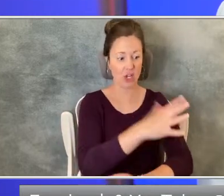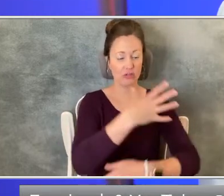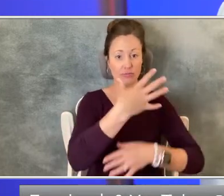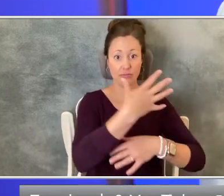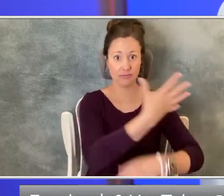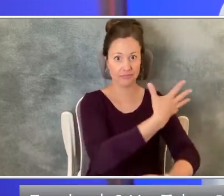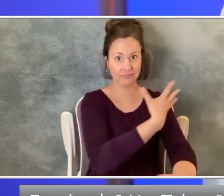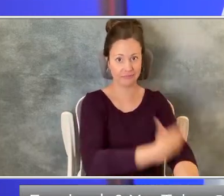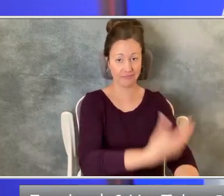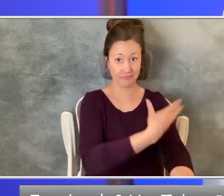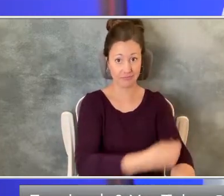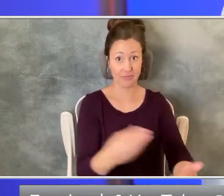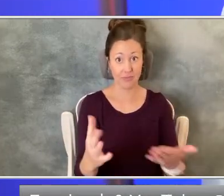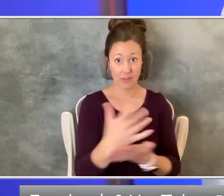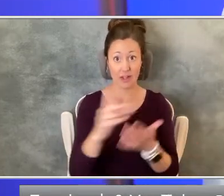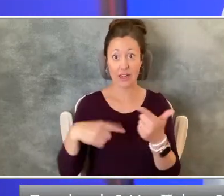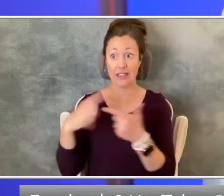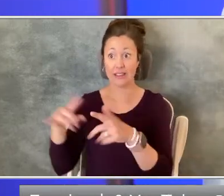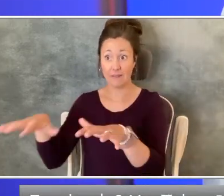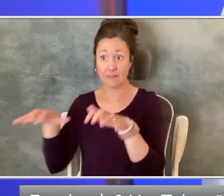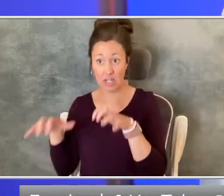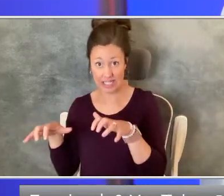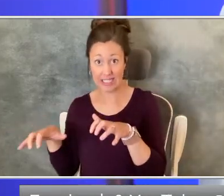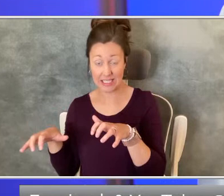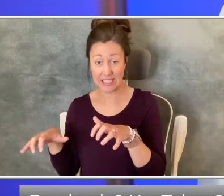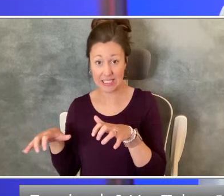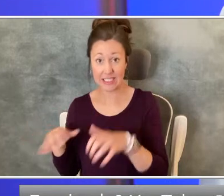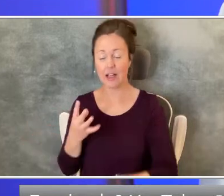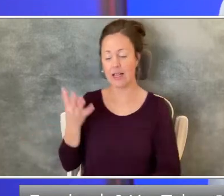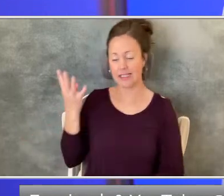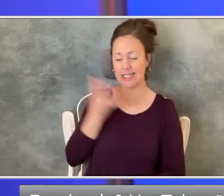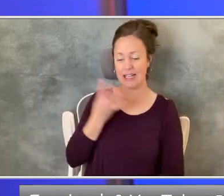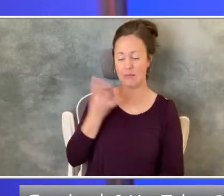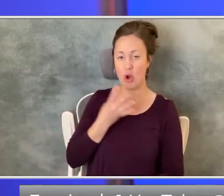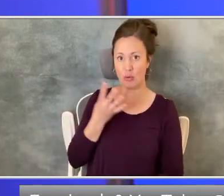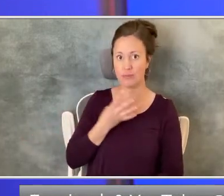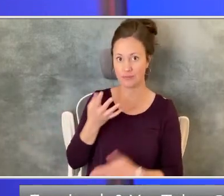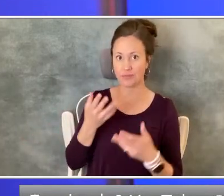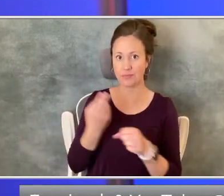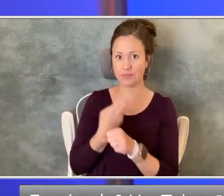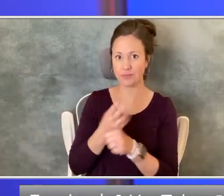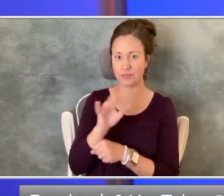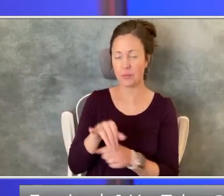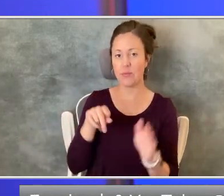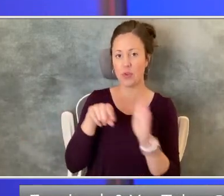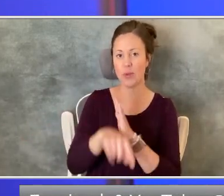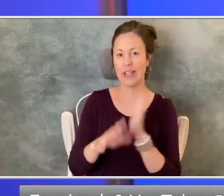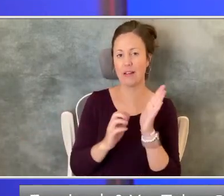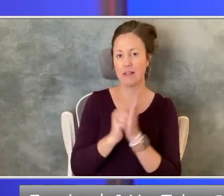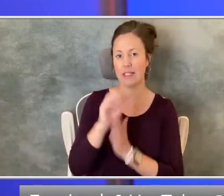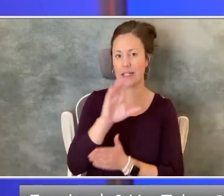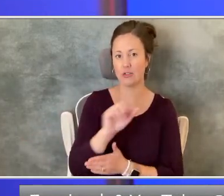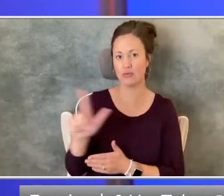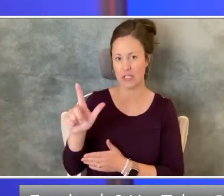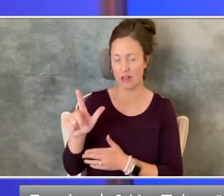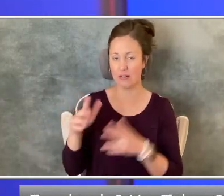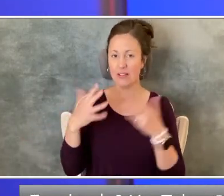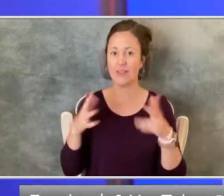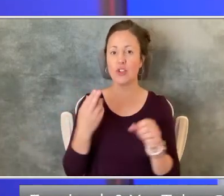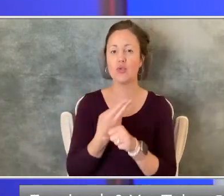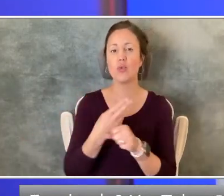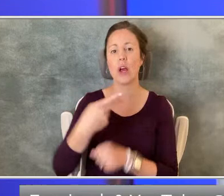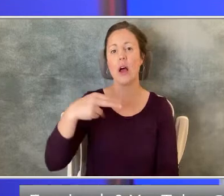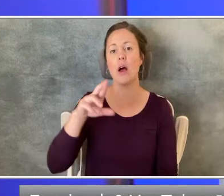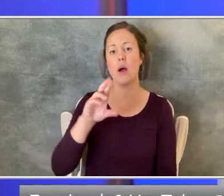kill off the cancer cell, which is called a plasma cell, makes an abnormal protein, and that's what gets deposited in the organs like the heart, the